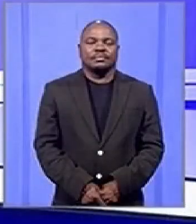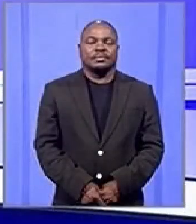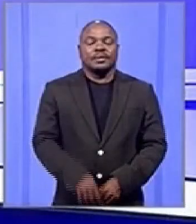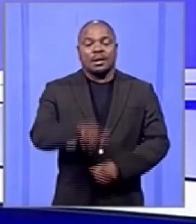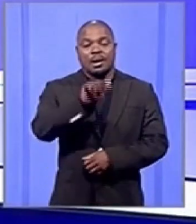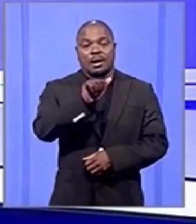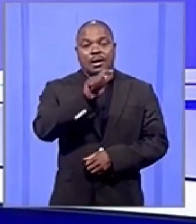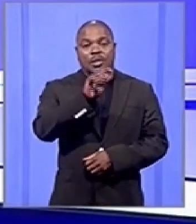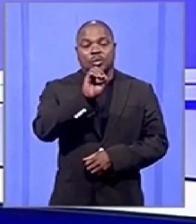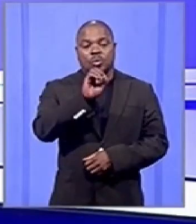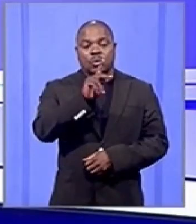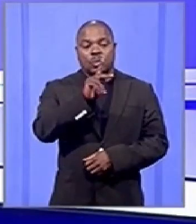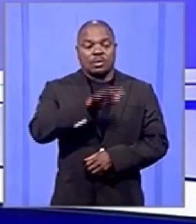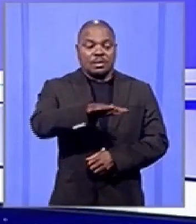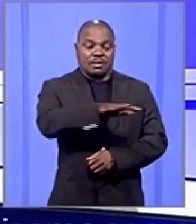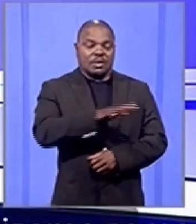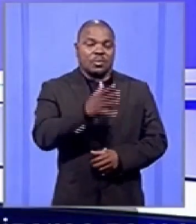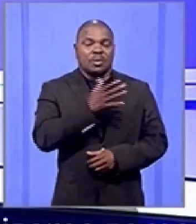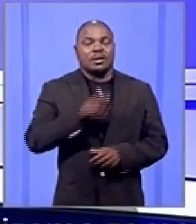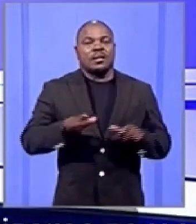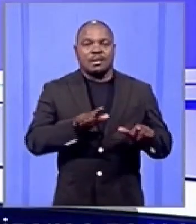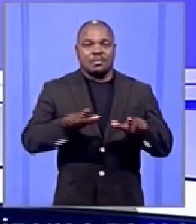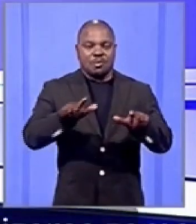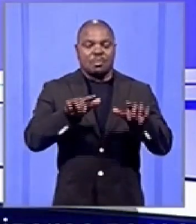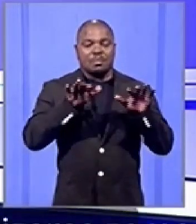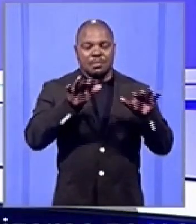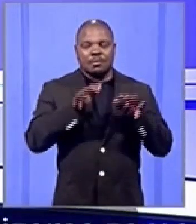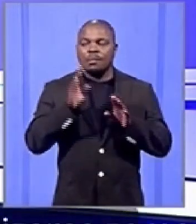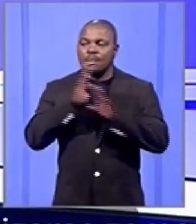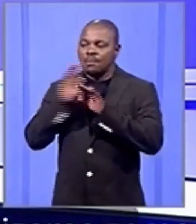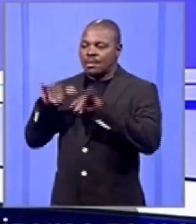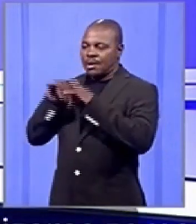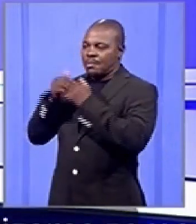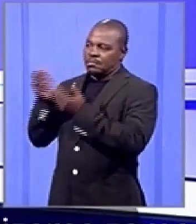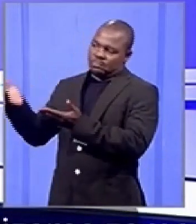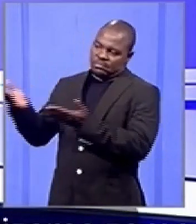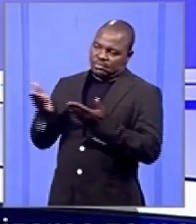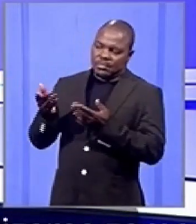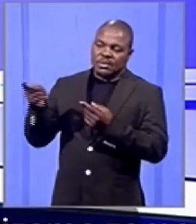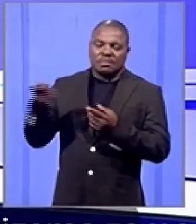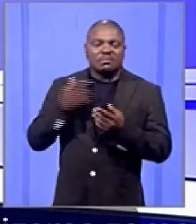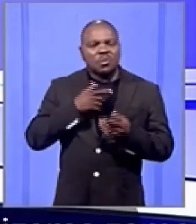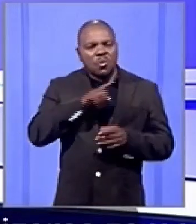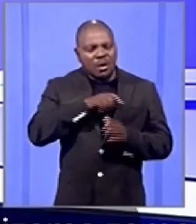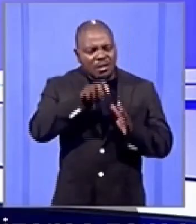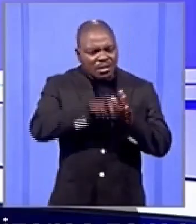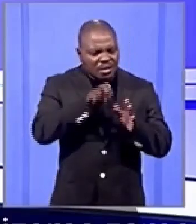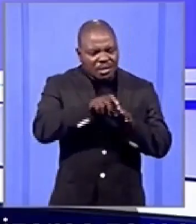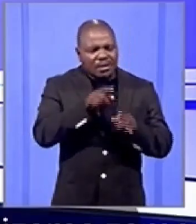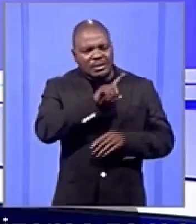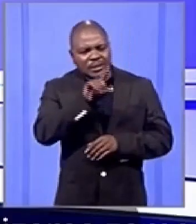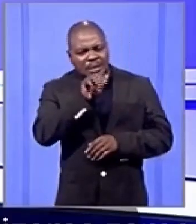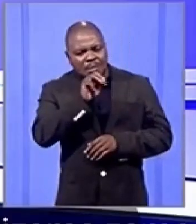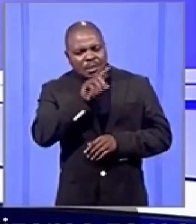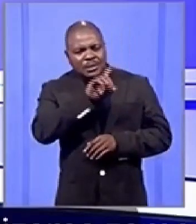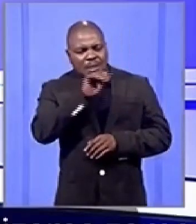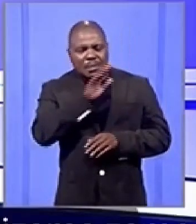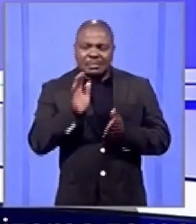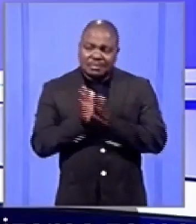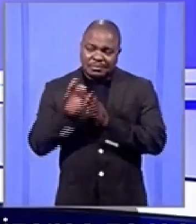Baahi ba Athoko ka ntlenyana Bakersford Limpopo ba irile kampane ya private ho kwala diforo le mekoti e silweng ke ditsamazama ka hore e